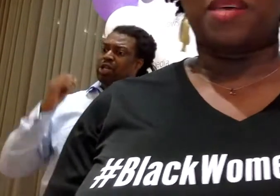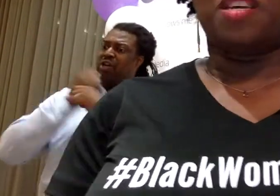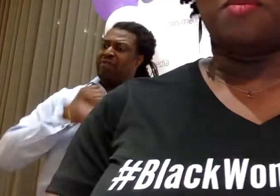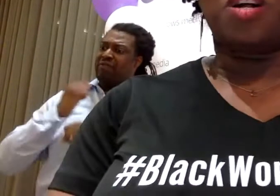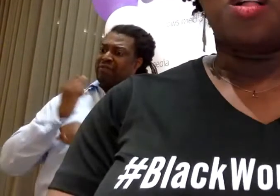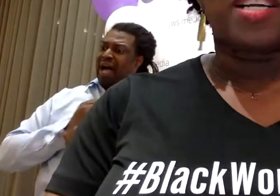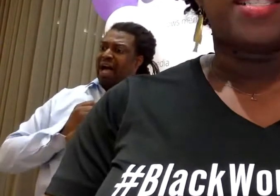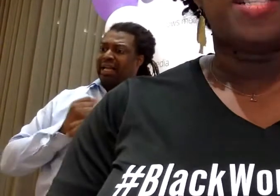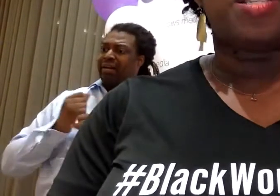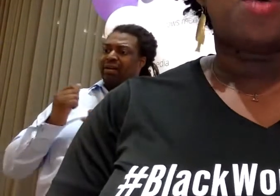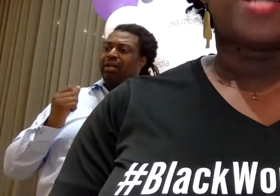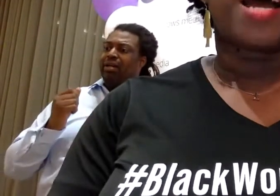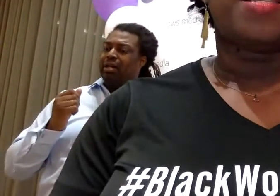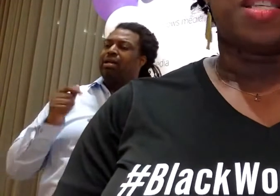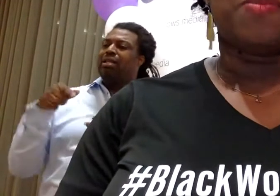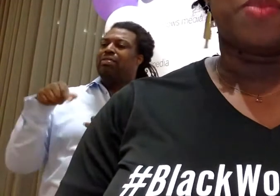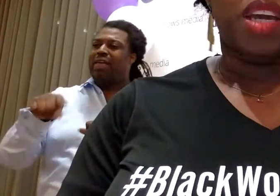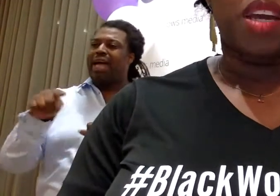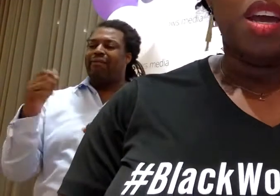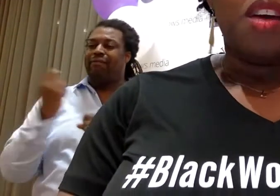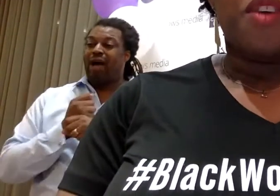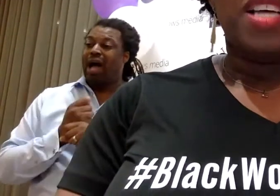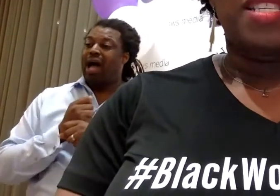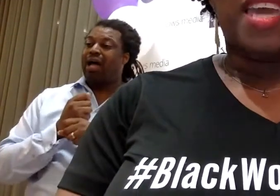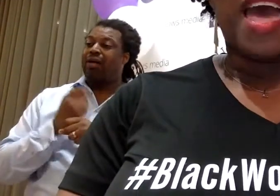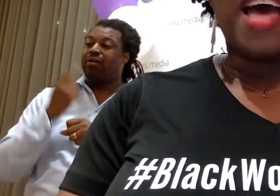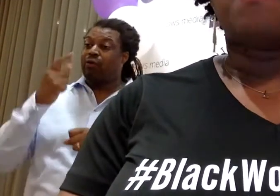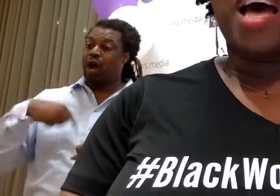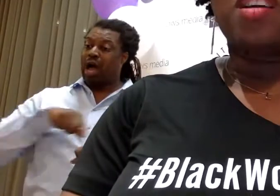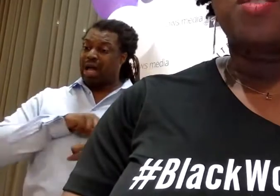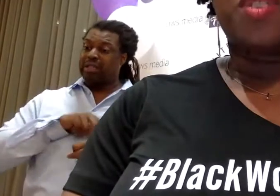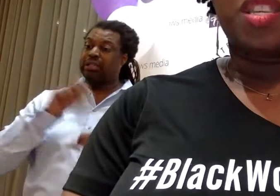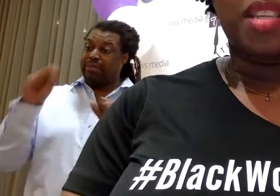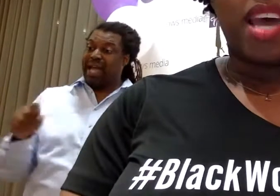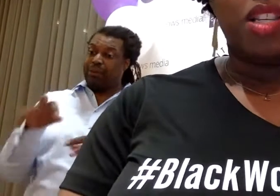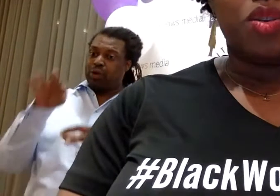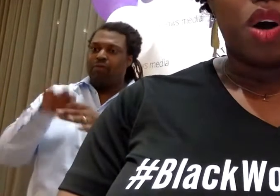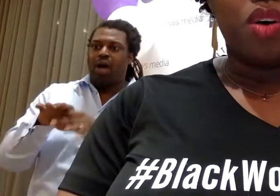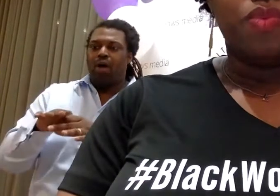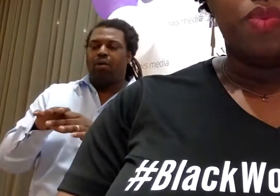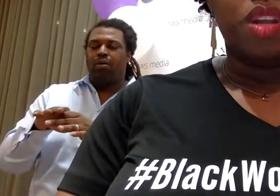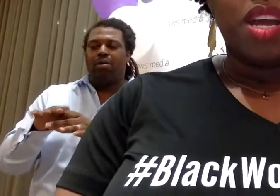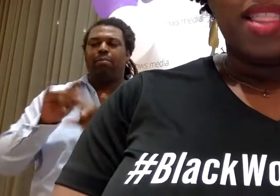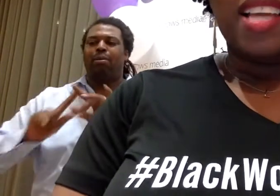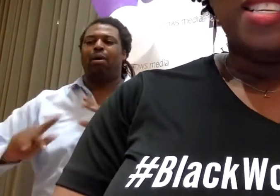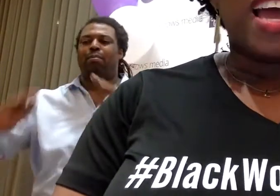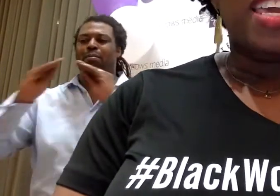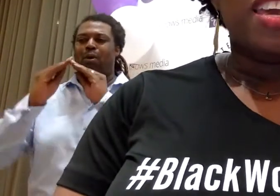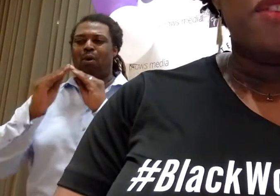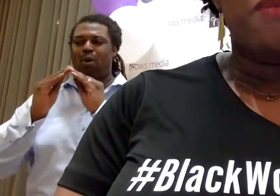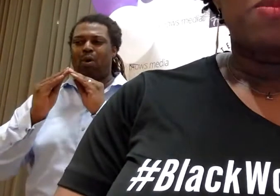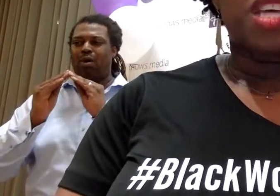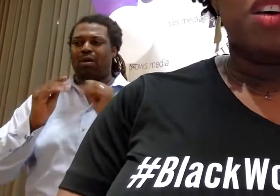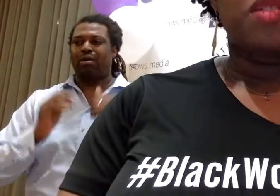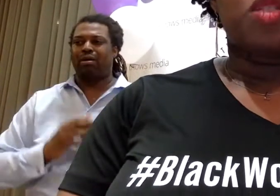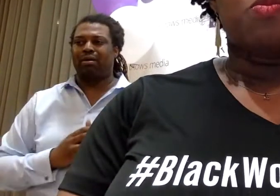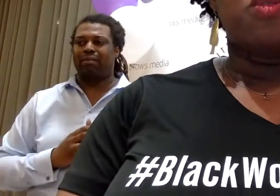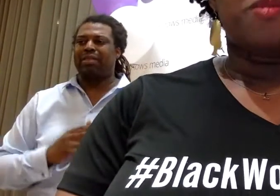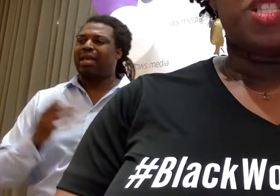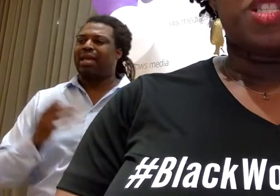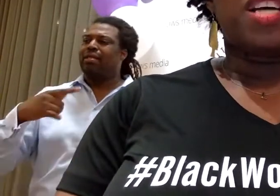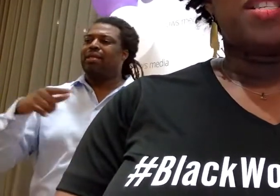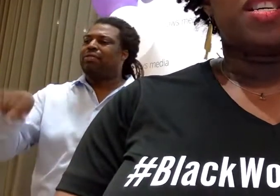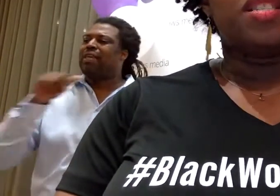Terrell to Septima Clark, did so not simply for us to cast ballots for the status quo. They did not give of themselves